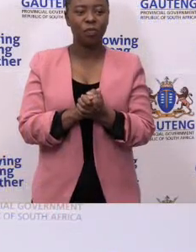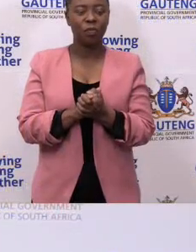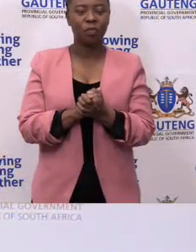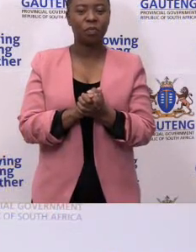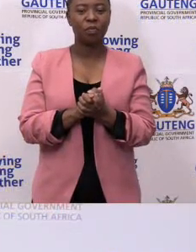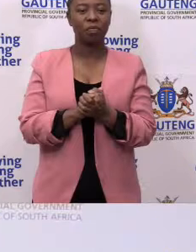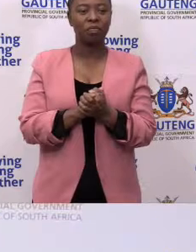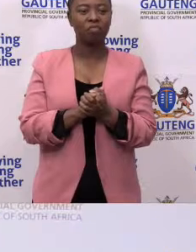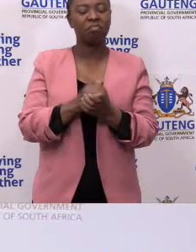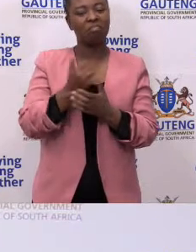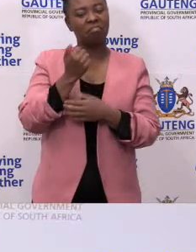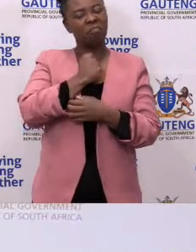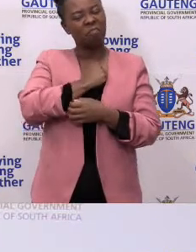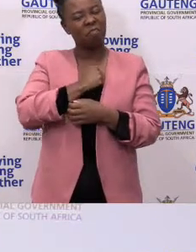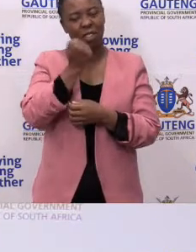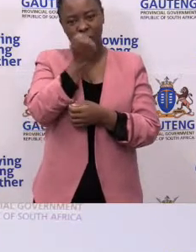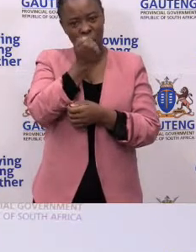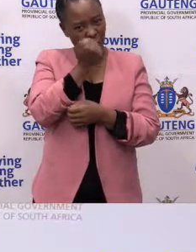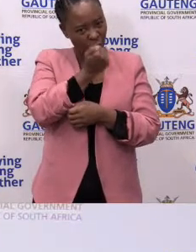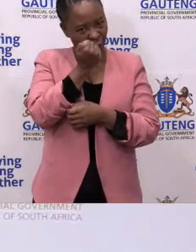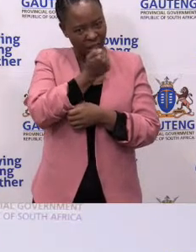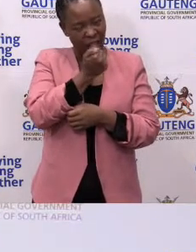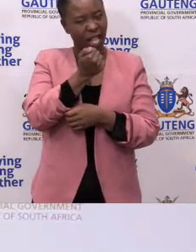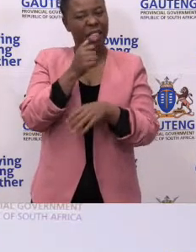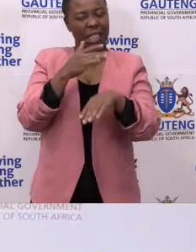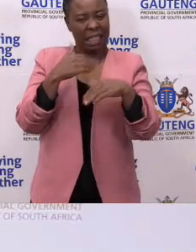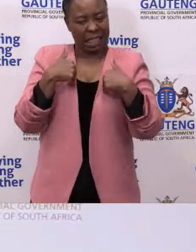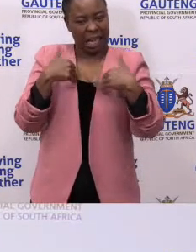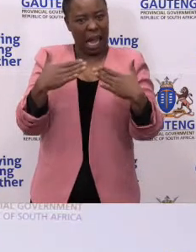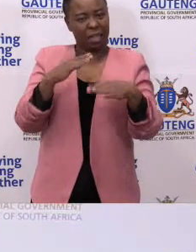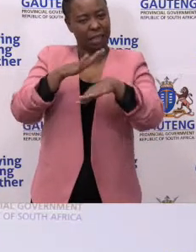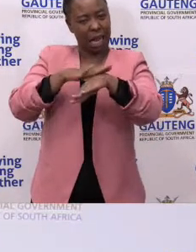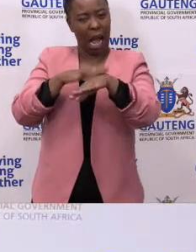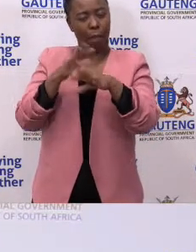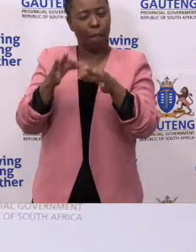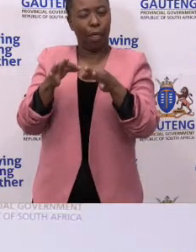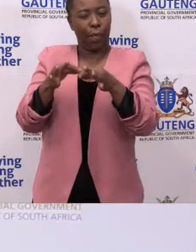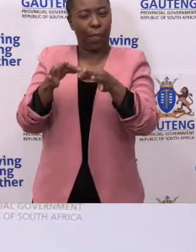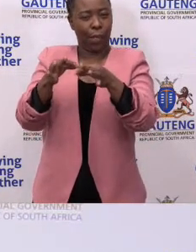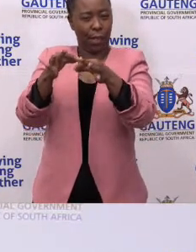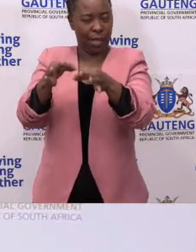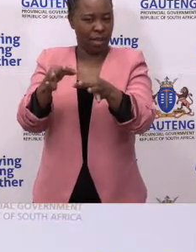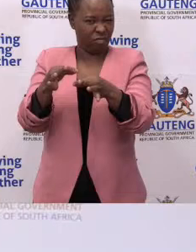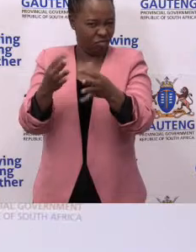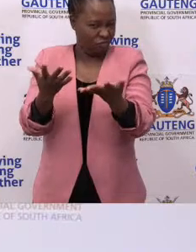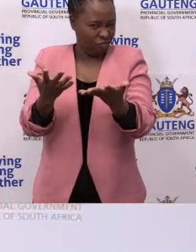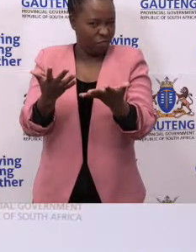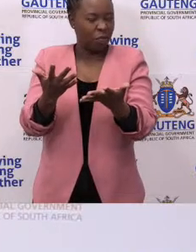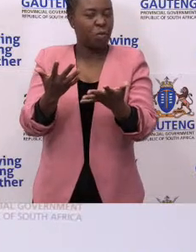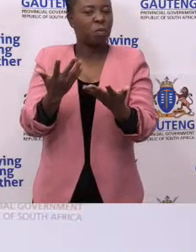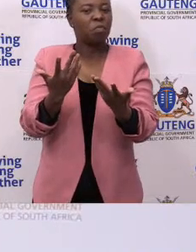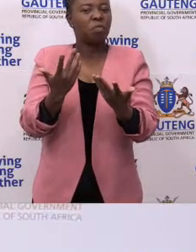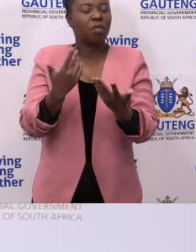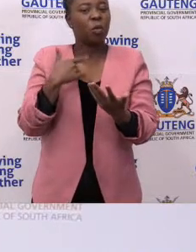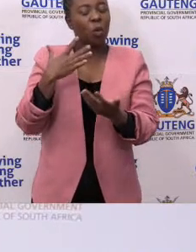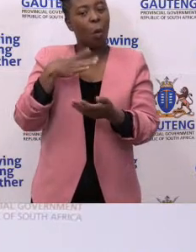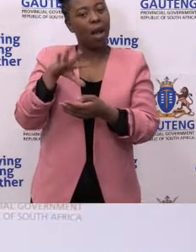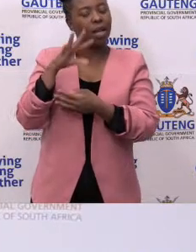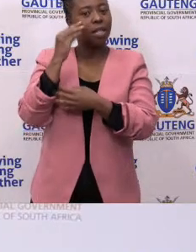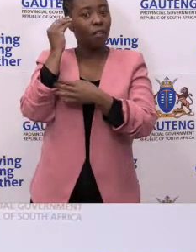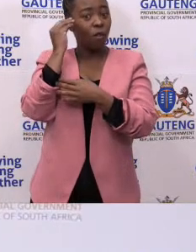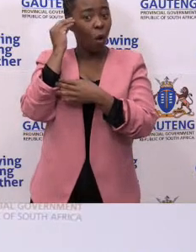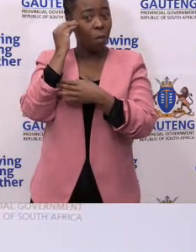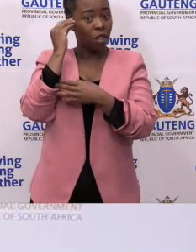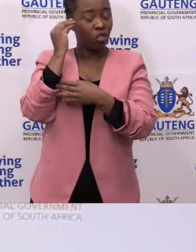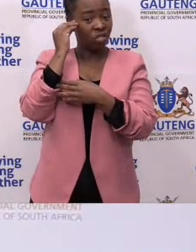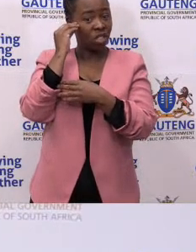Our sincere apologies for the delayed start. We had to make sure that the information that we're